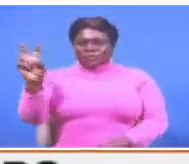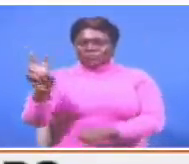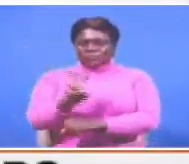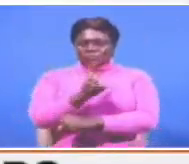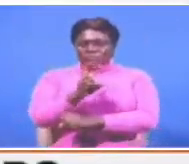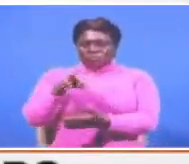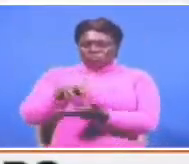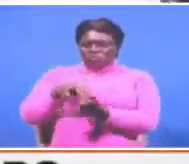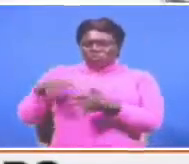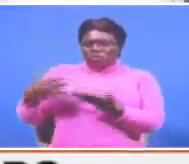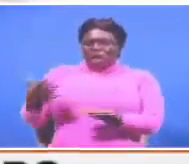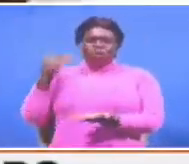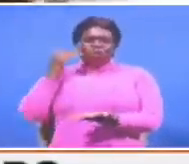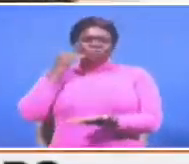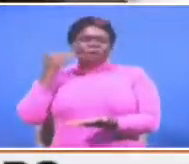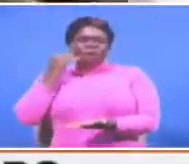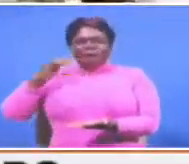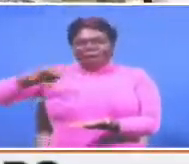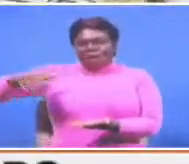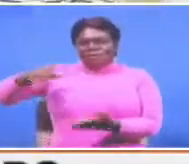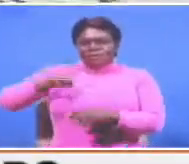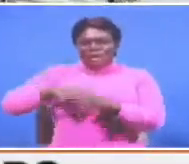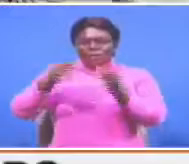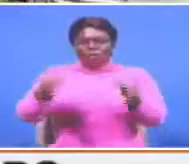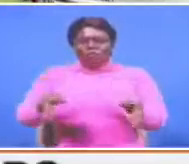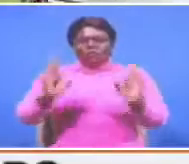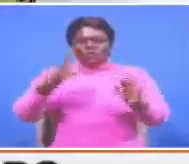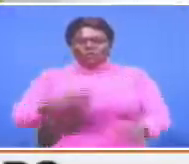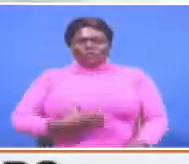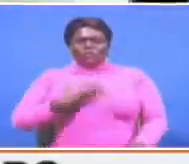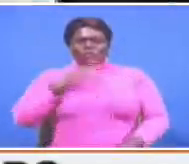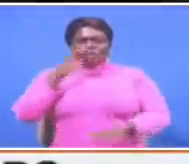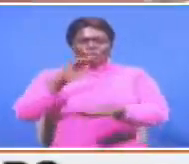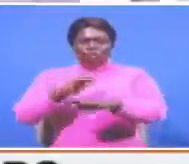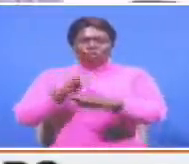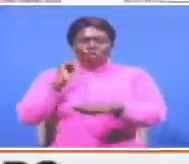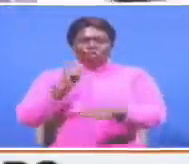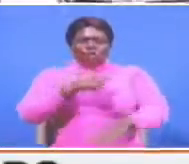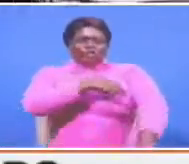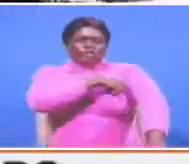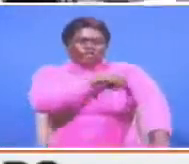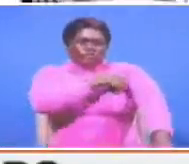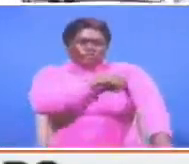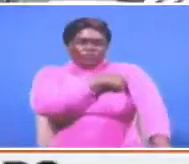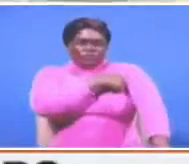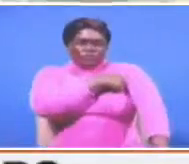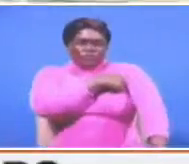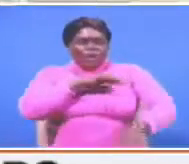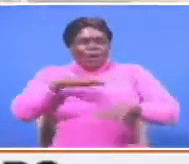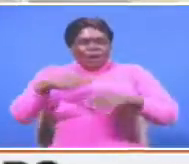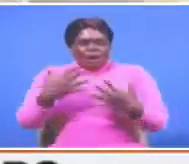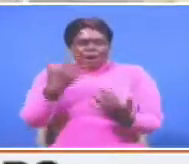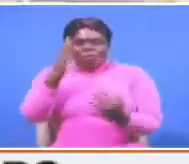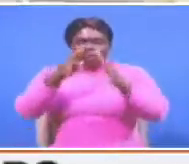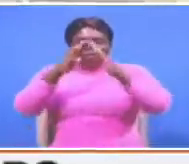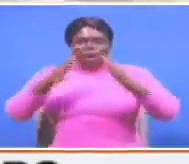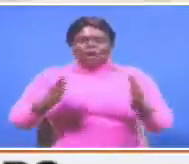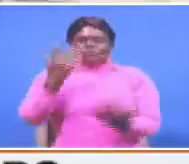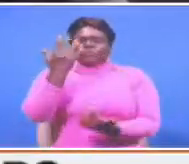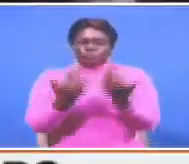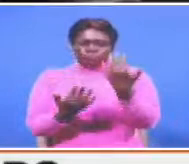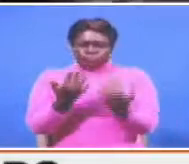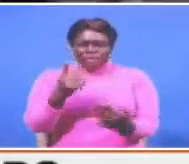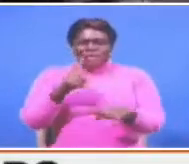security situation of Siaya County. During his official tour, he called upon a chief in Bondo whose house was set ablaze by